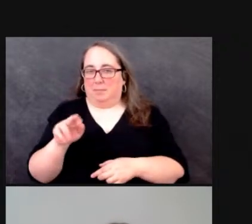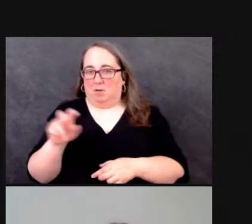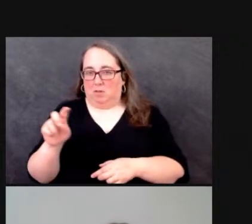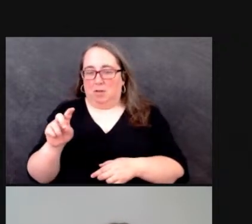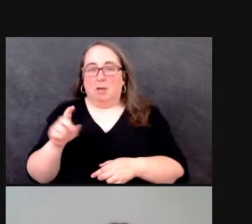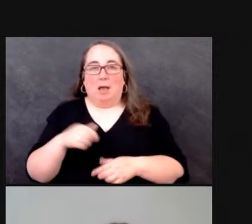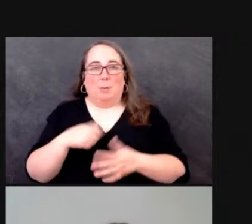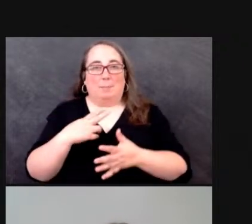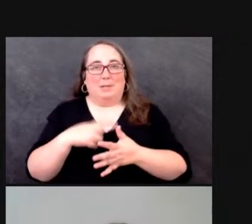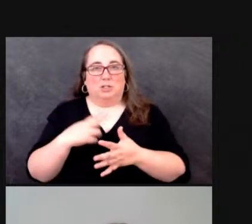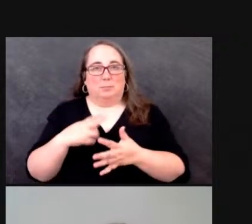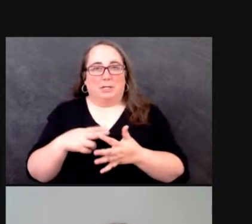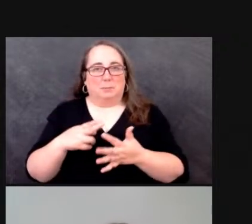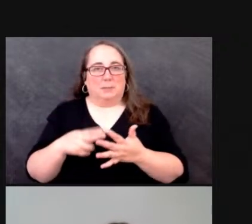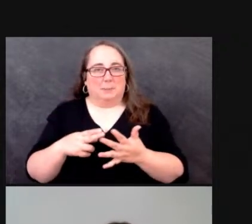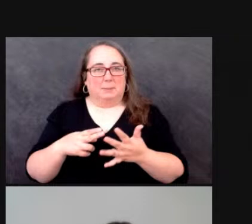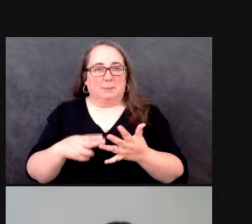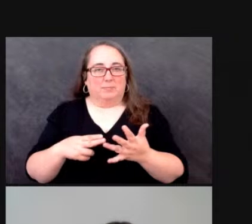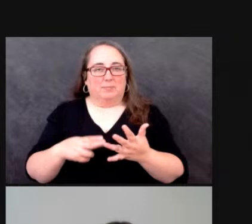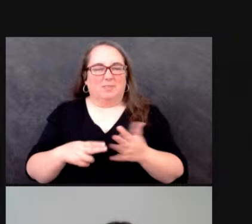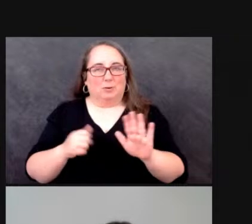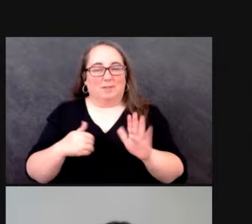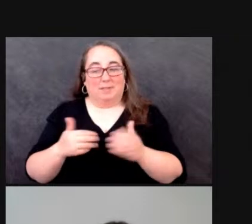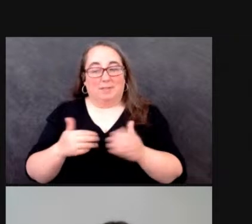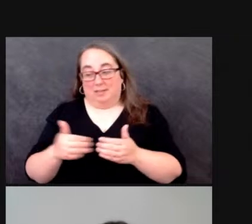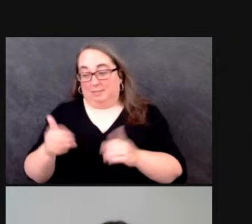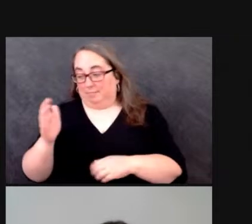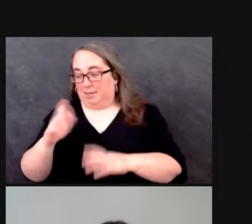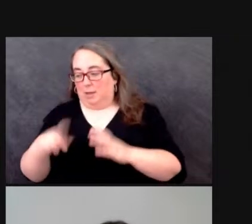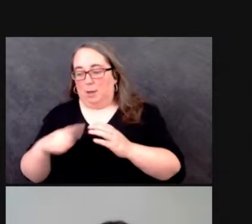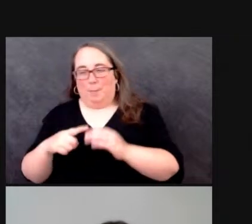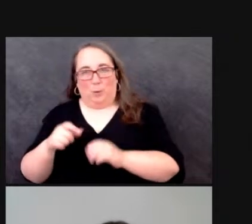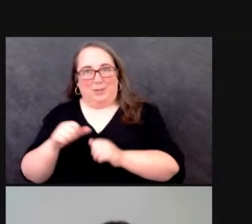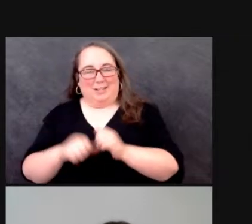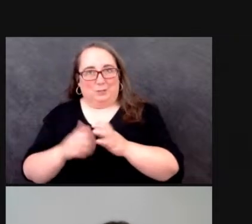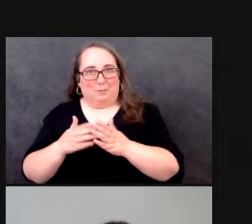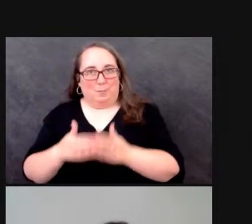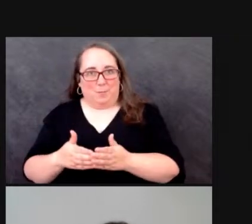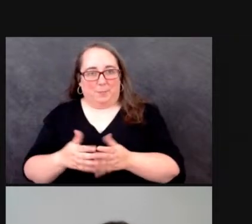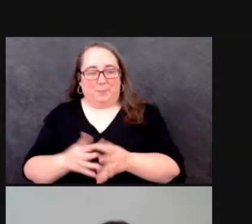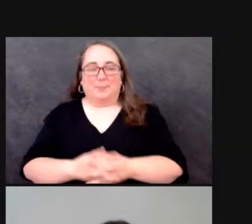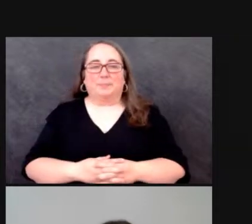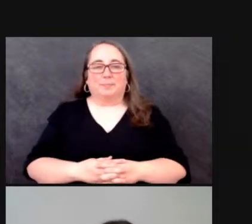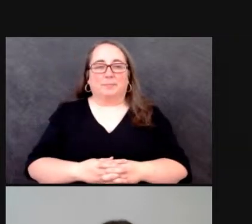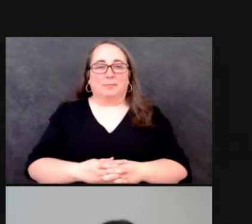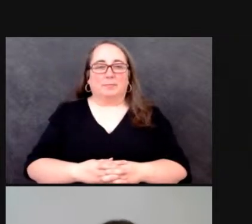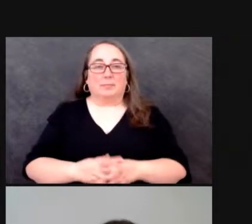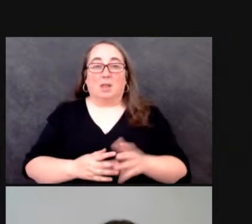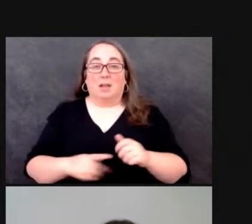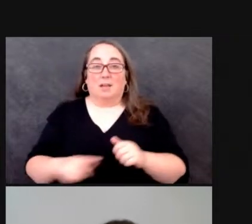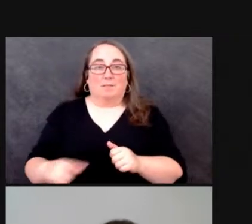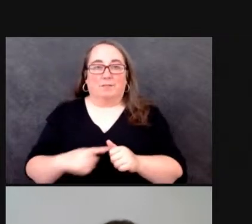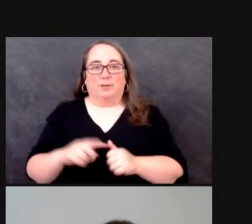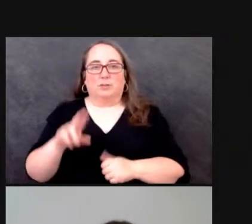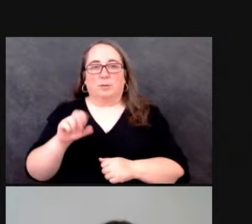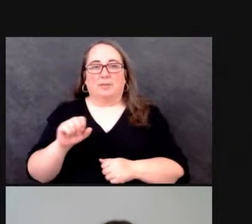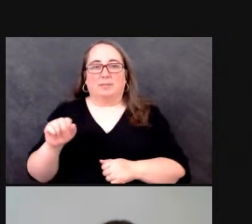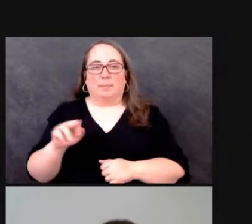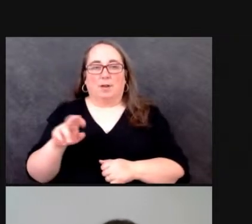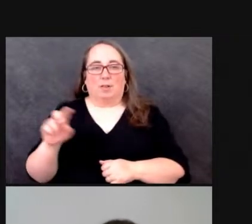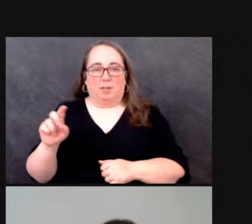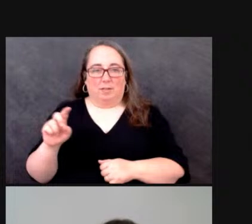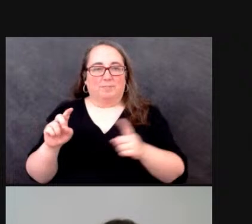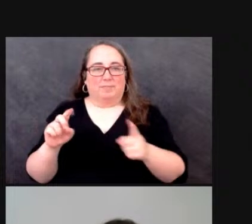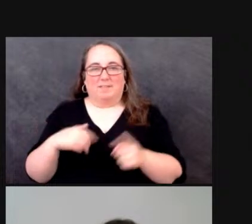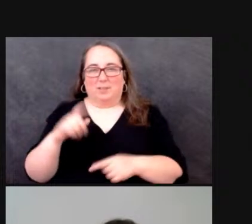just briefly, as there could be an entirely separate lecture about each of them. The first USS Maryland was a sloop of war with 20